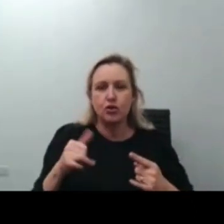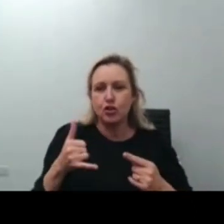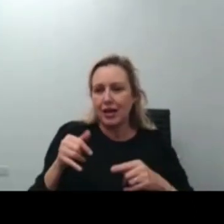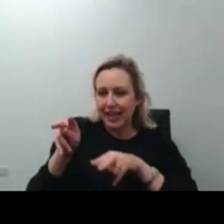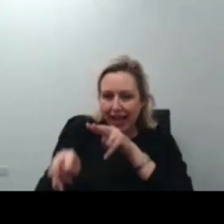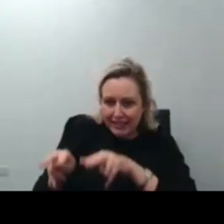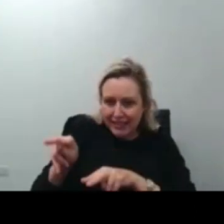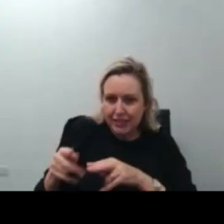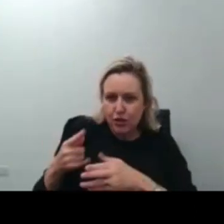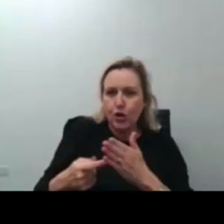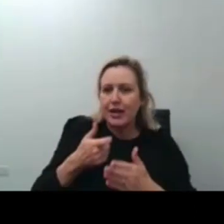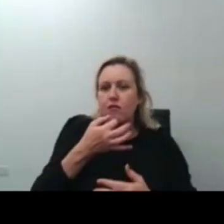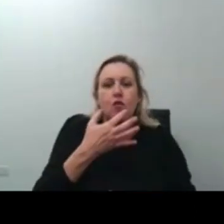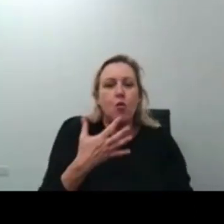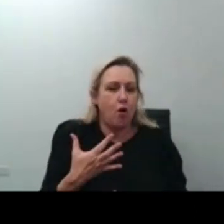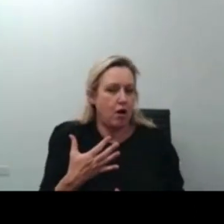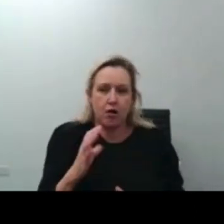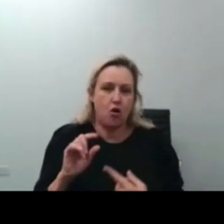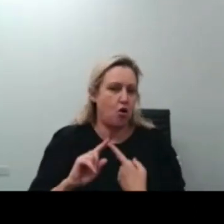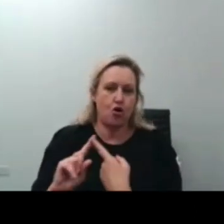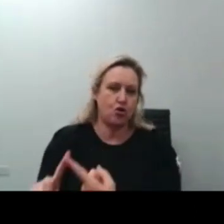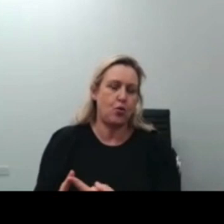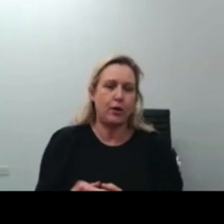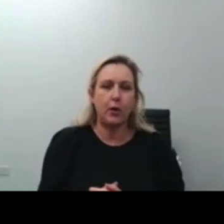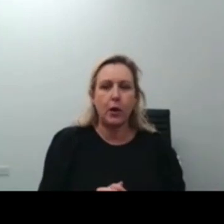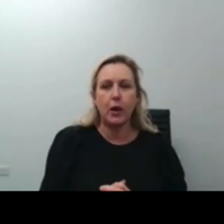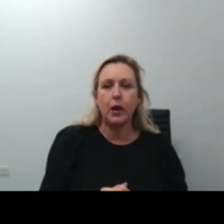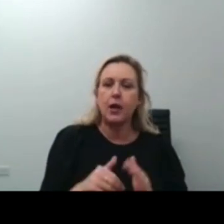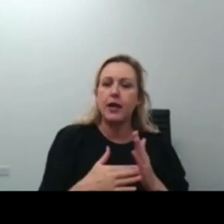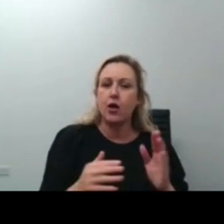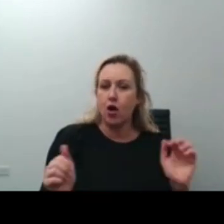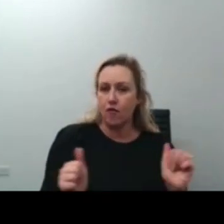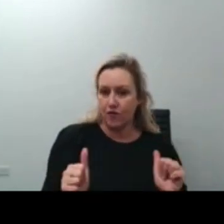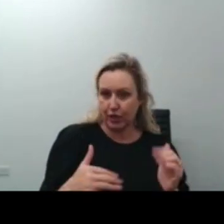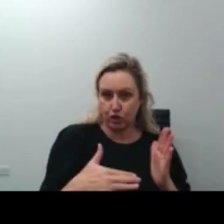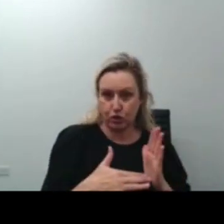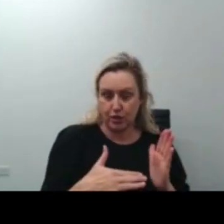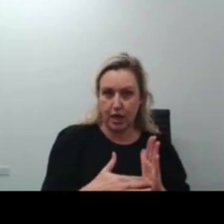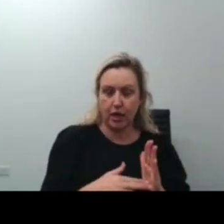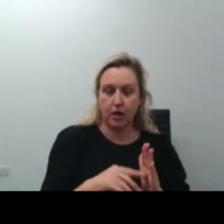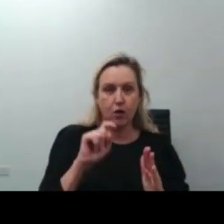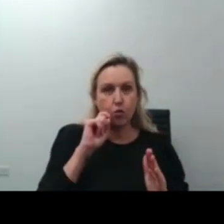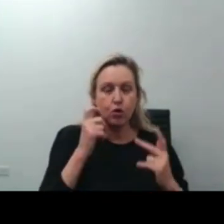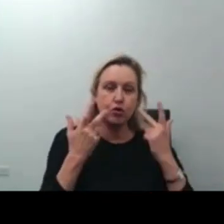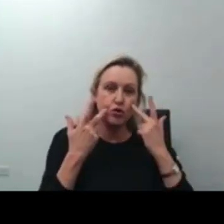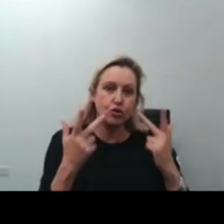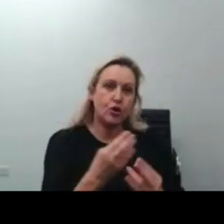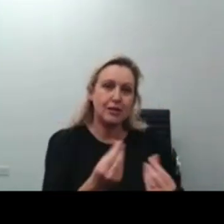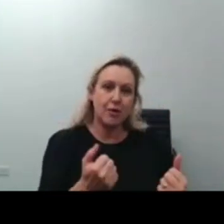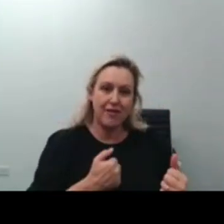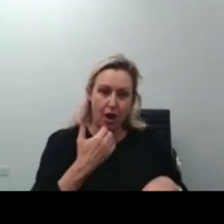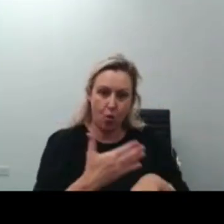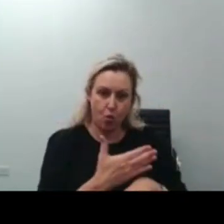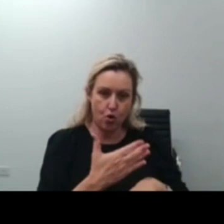something on a short-term basis. So I'll finish up today by highlighting some of the work that we'll now be